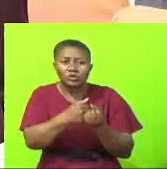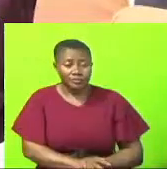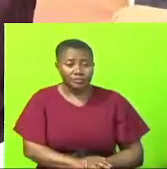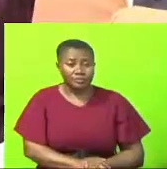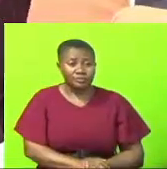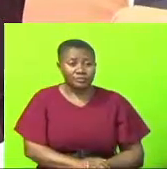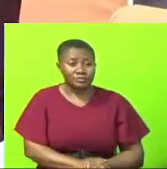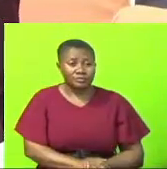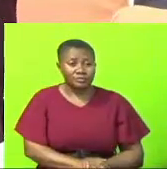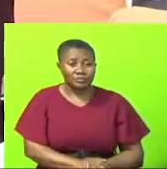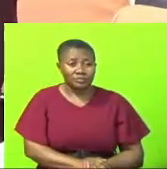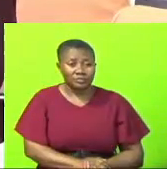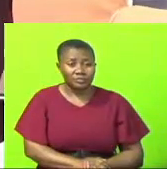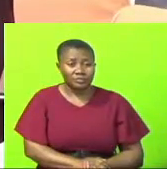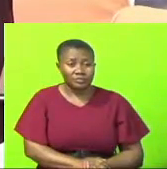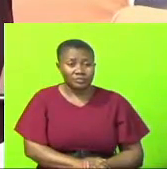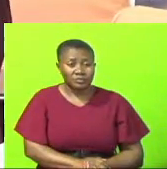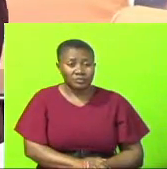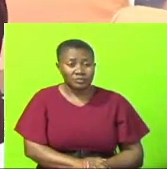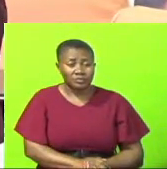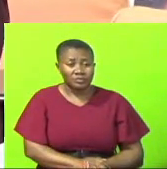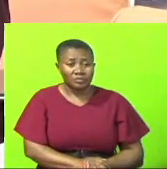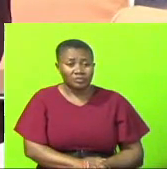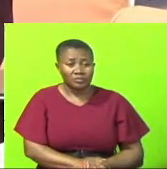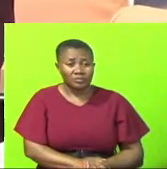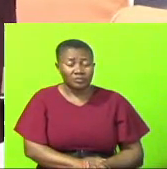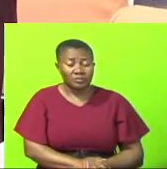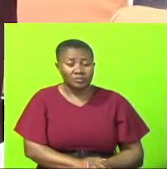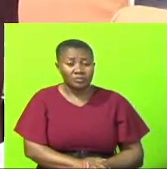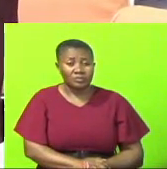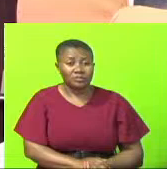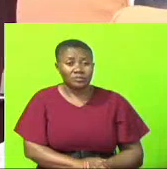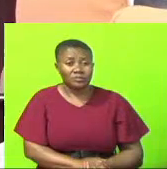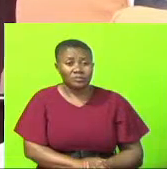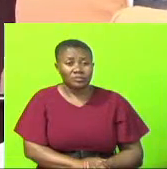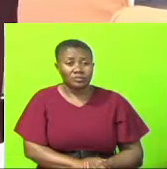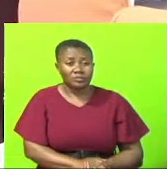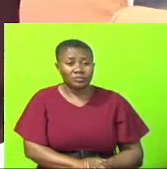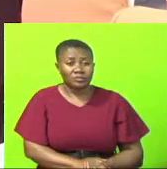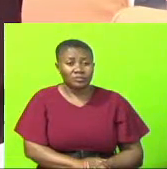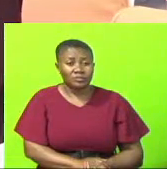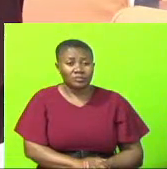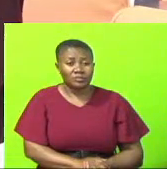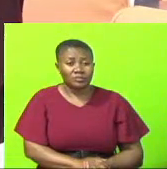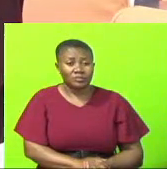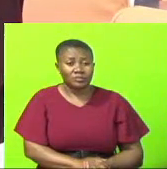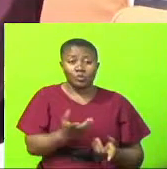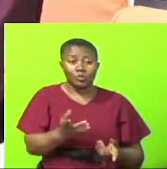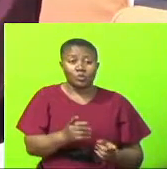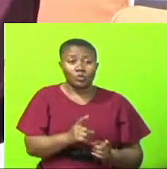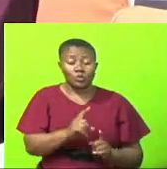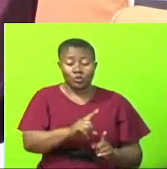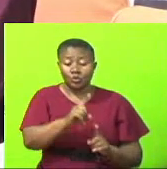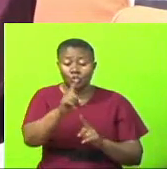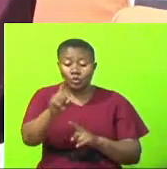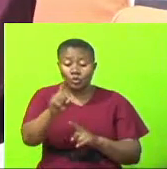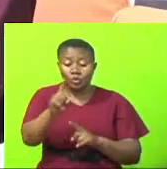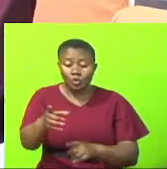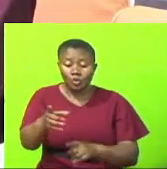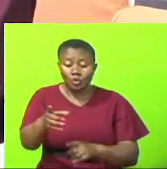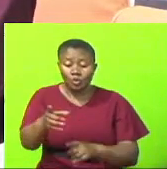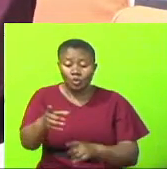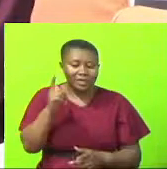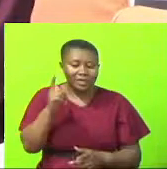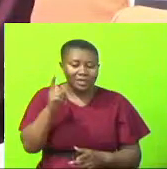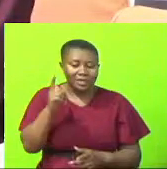So if 3-4 months to that, their tenure coming to an end, you go and betray the party, and